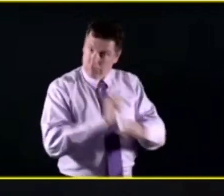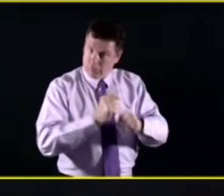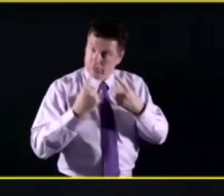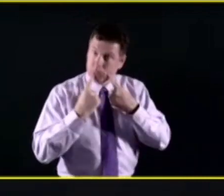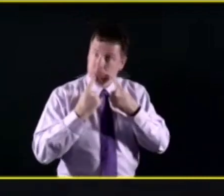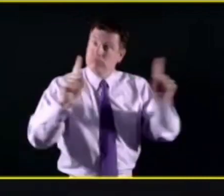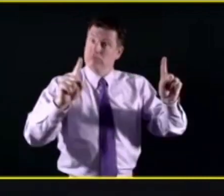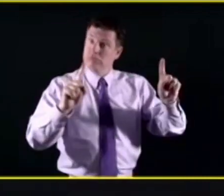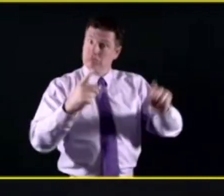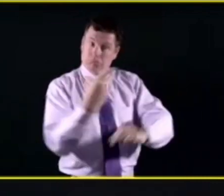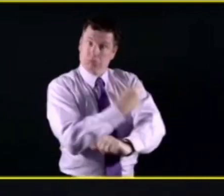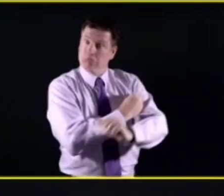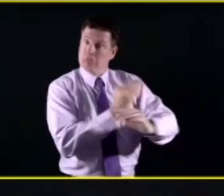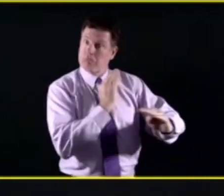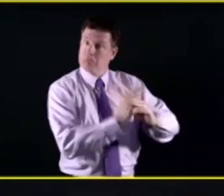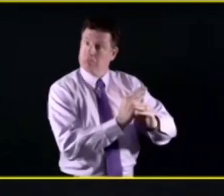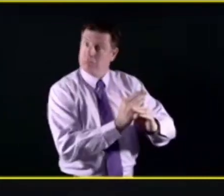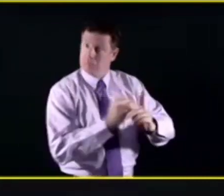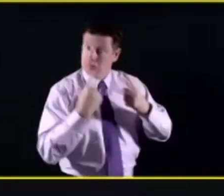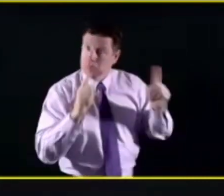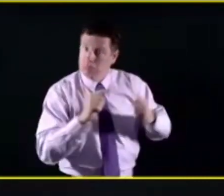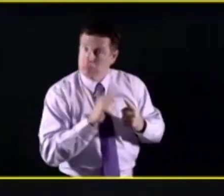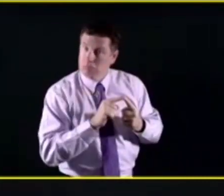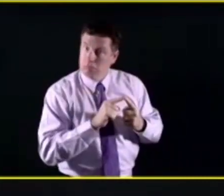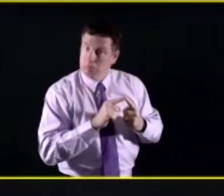that's going to take probably